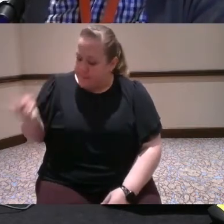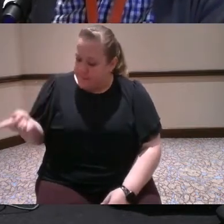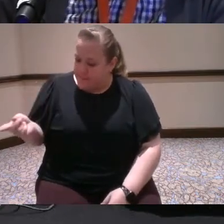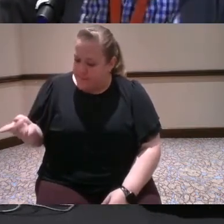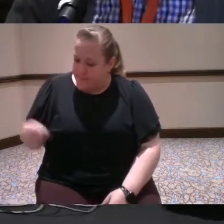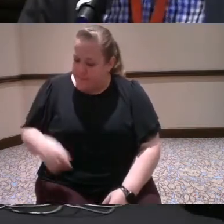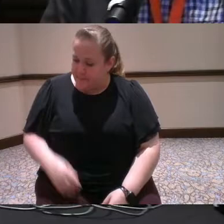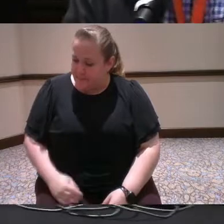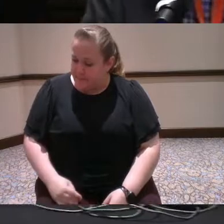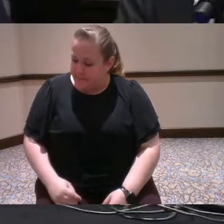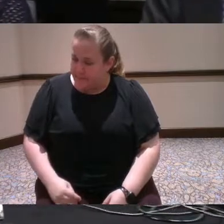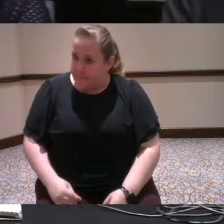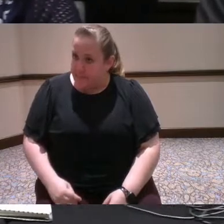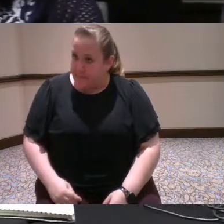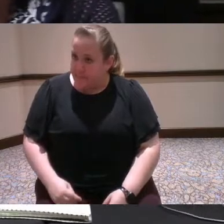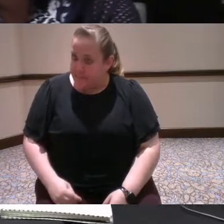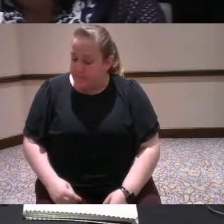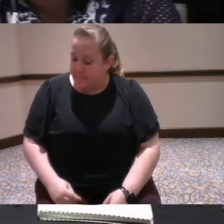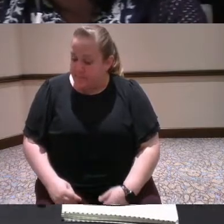that.